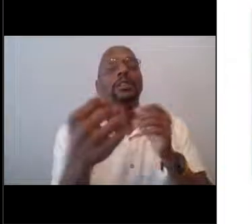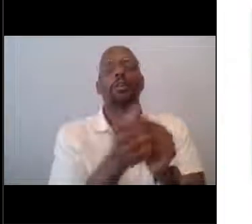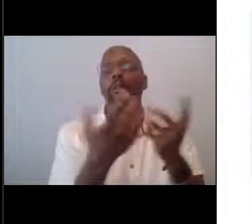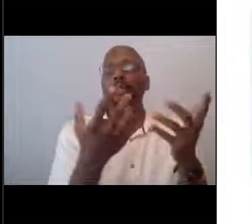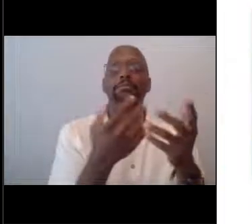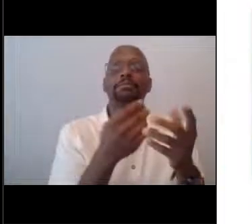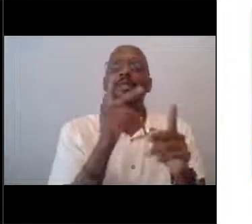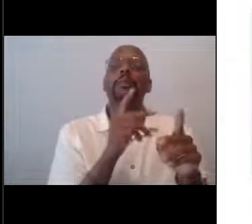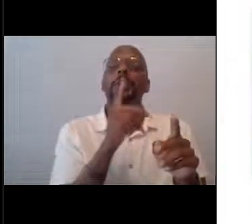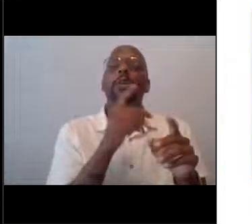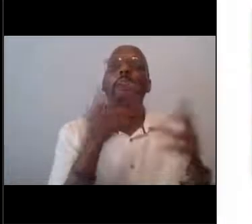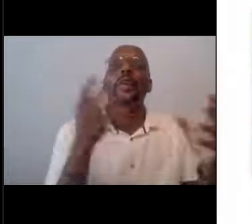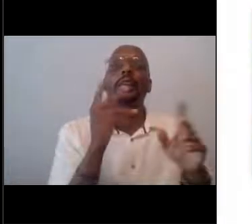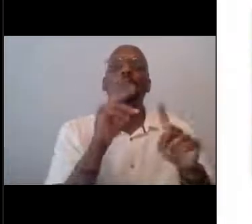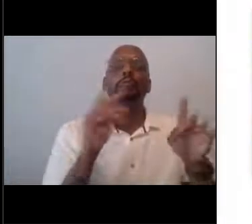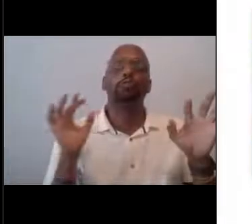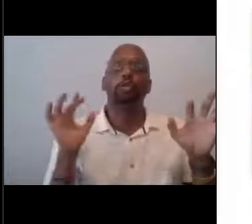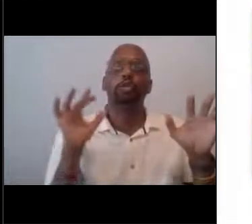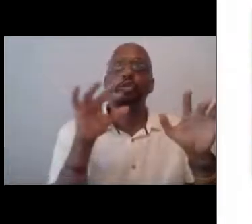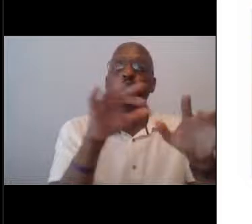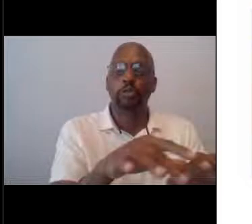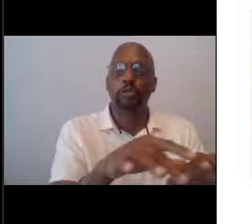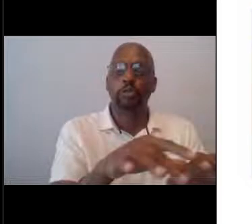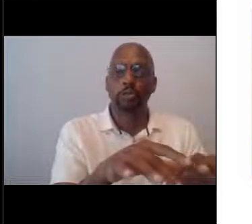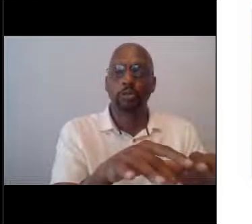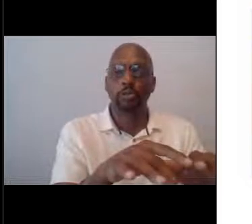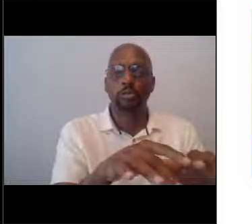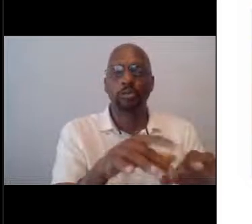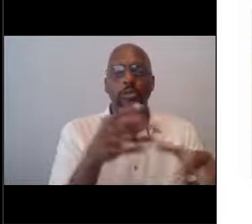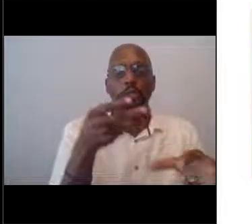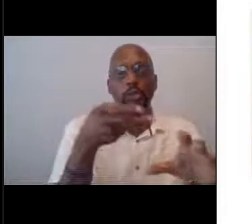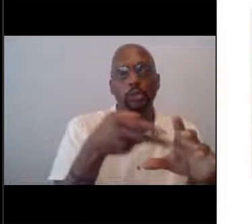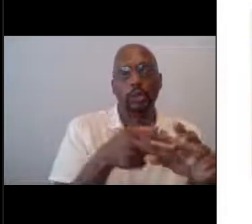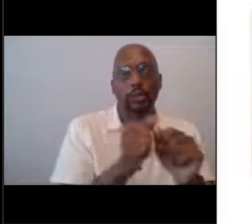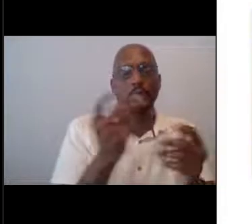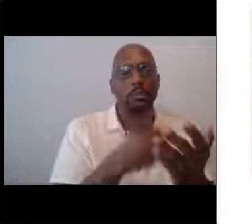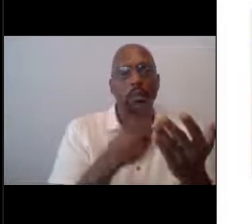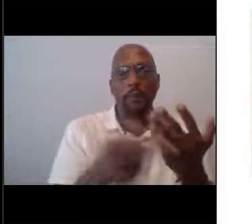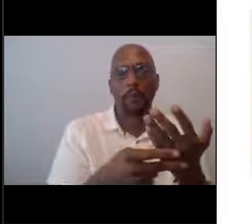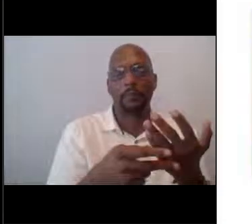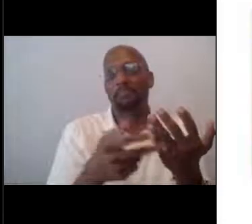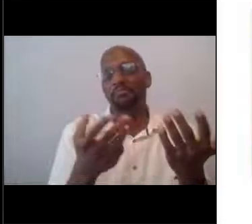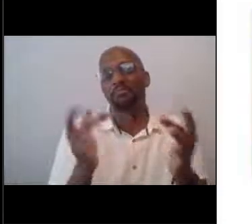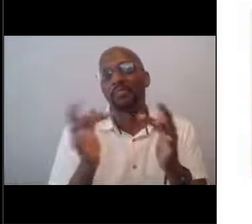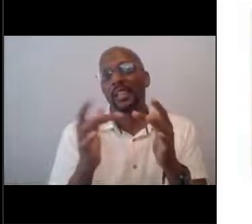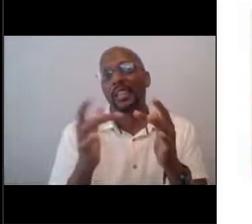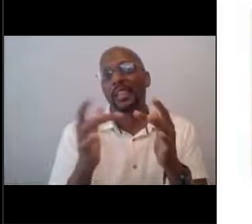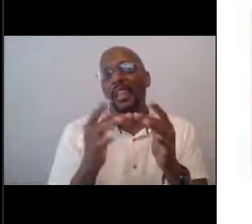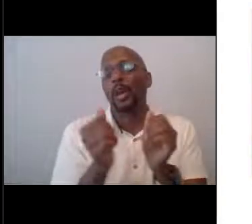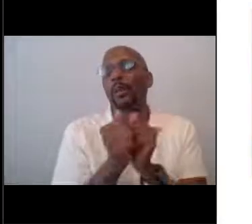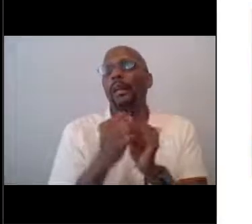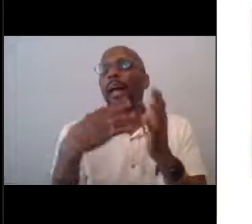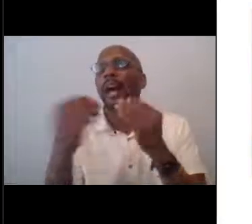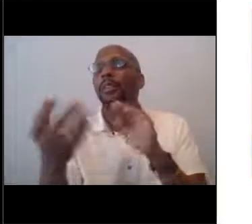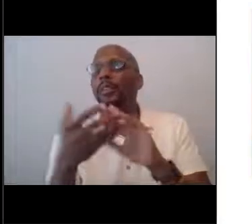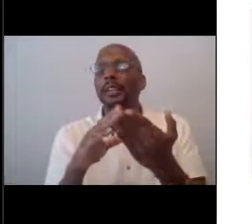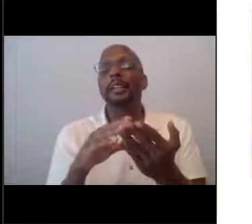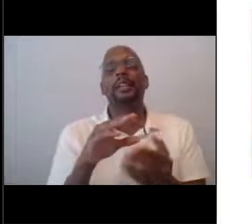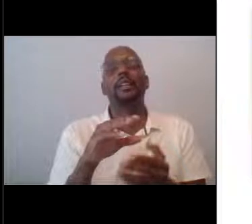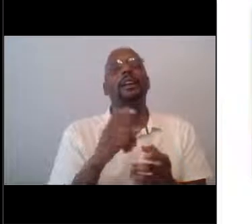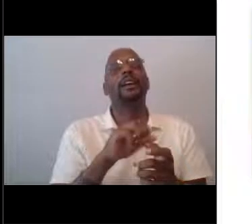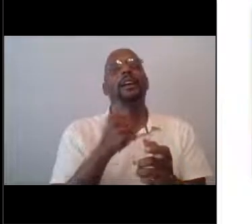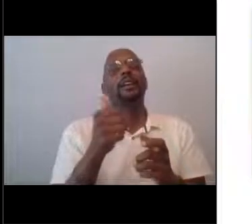from Californians. As part of the effort, Caltrans conducted outreach to cities, counties, waste management companies,